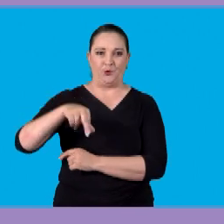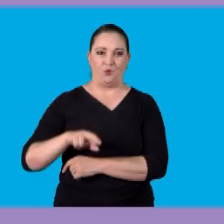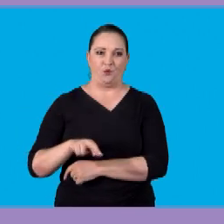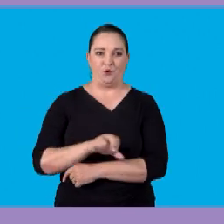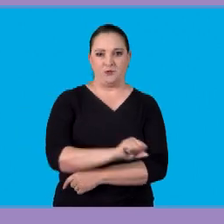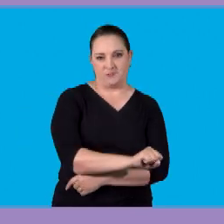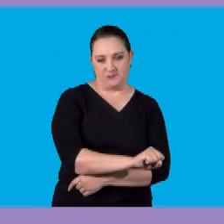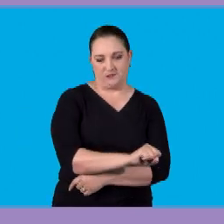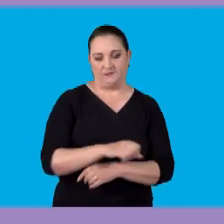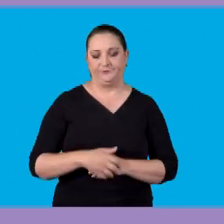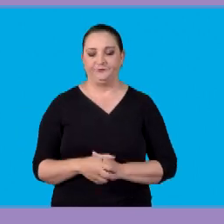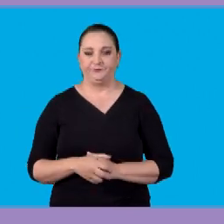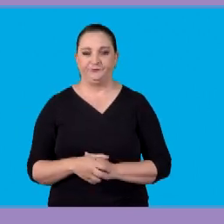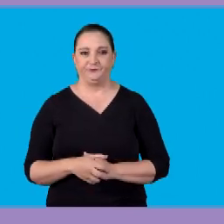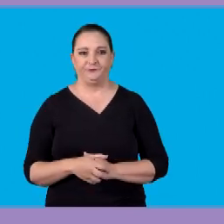PQRS.